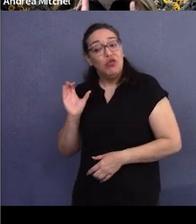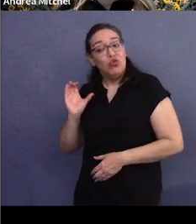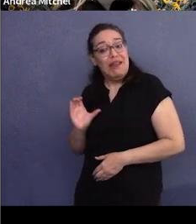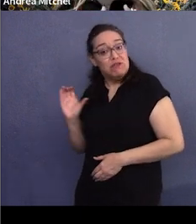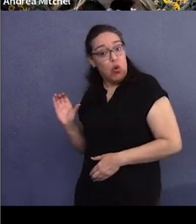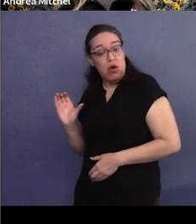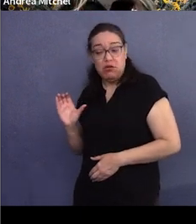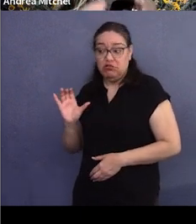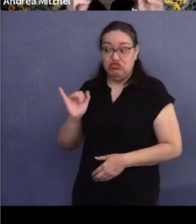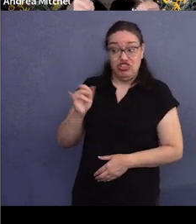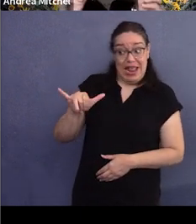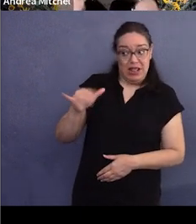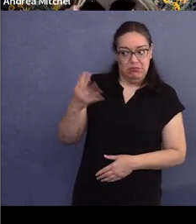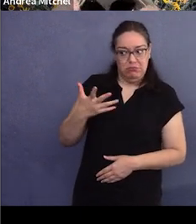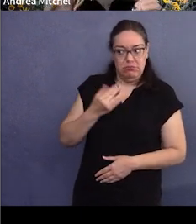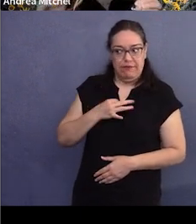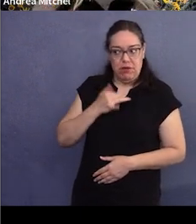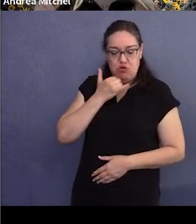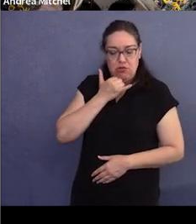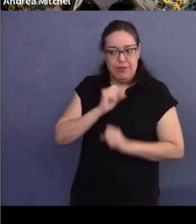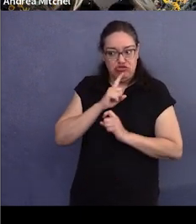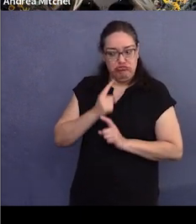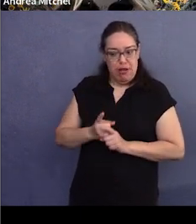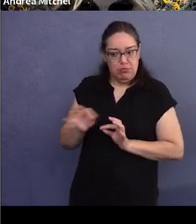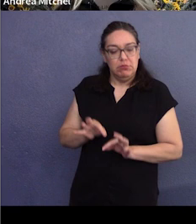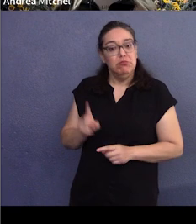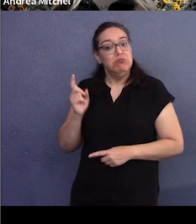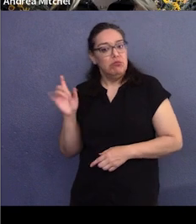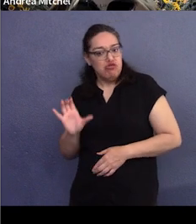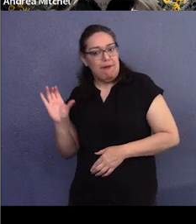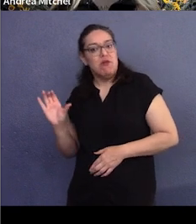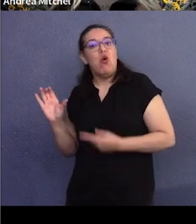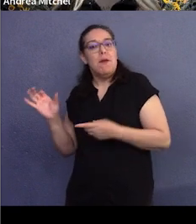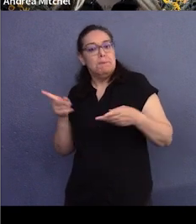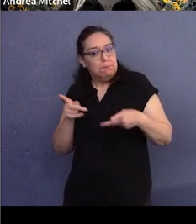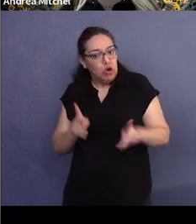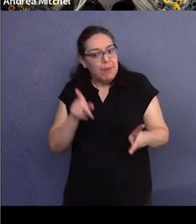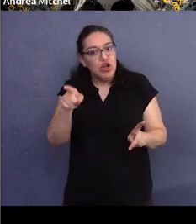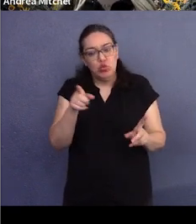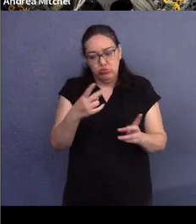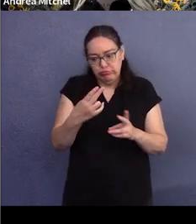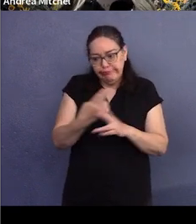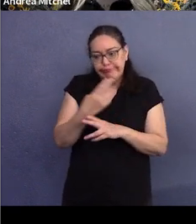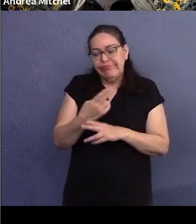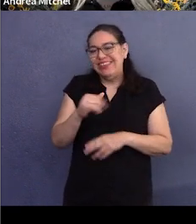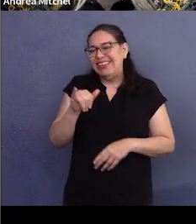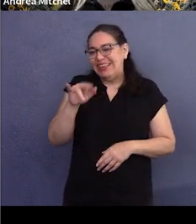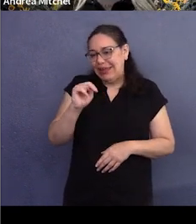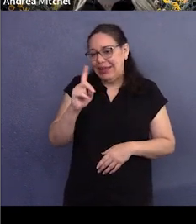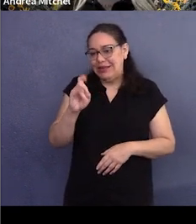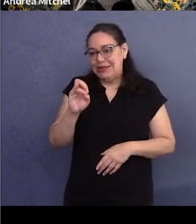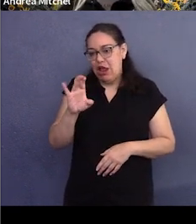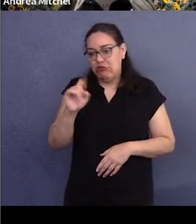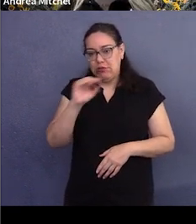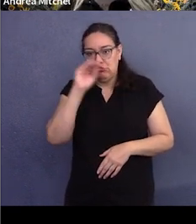Jenny, please make sure I'm right, Creative Core will allow you to take an indirect percentage. Will they allow you to